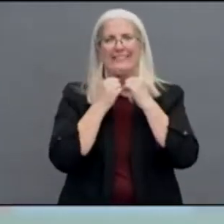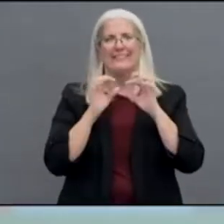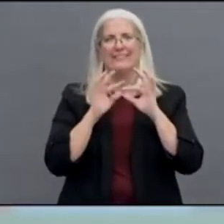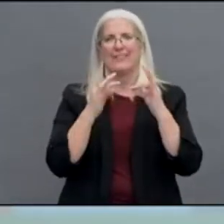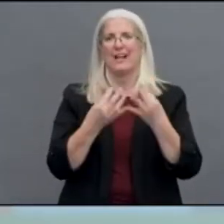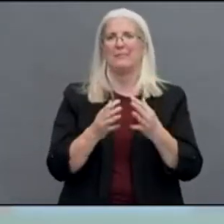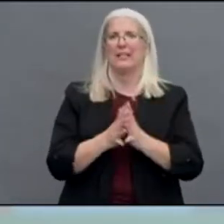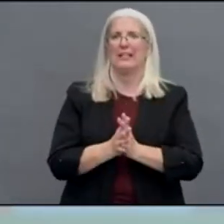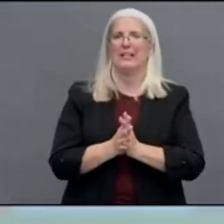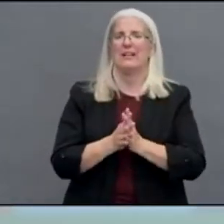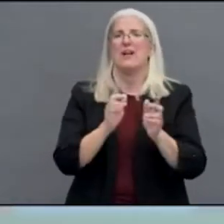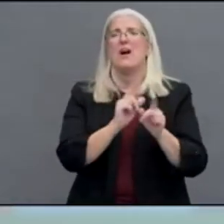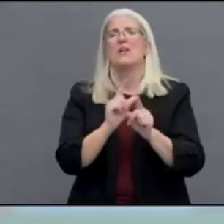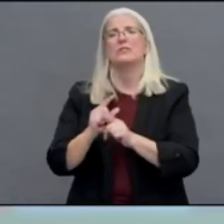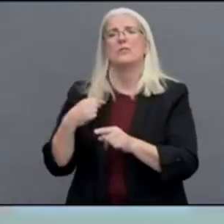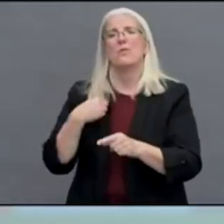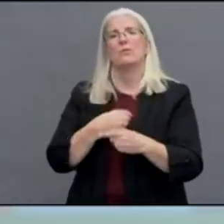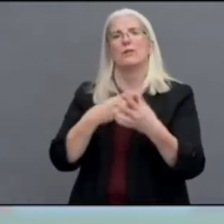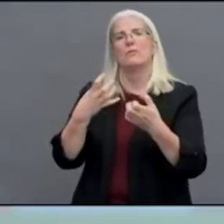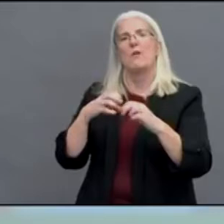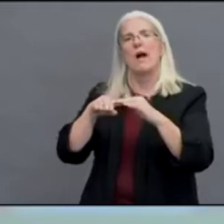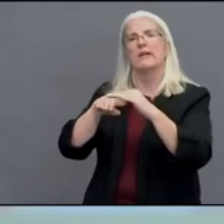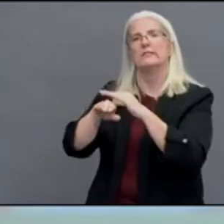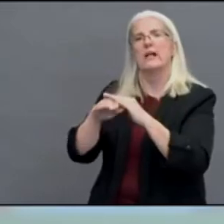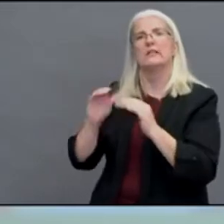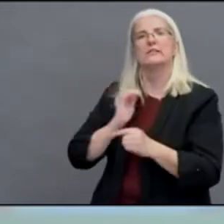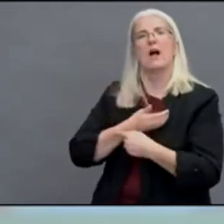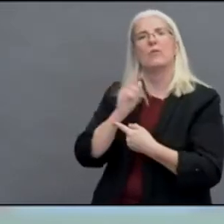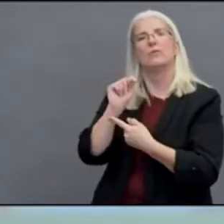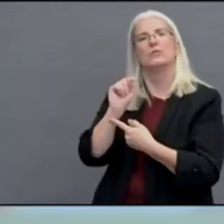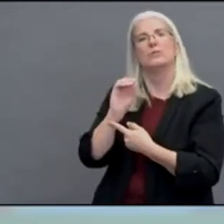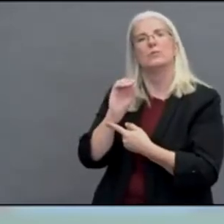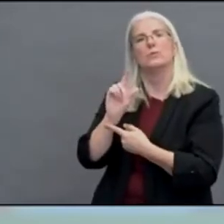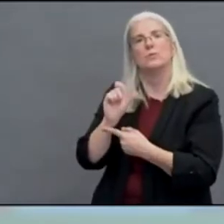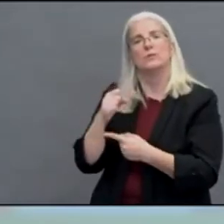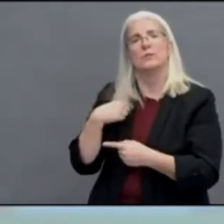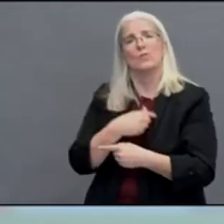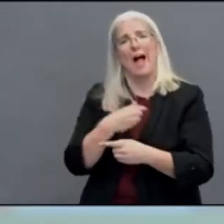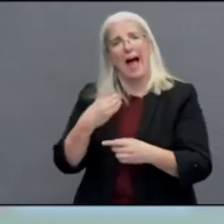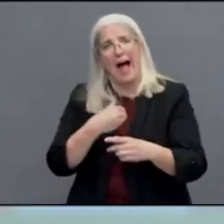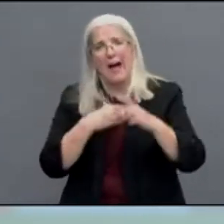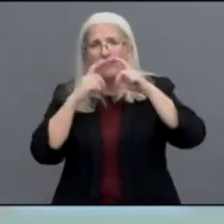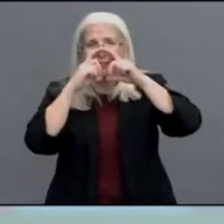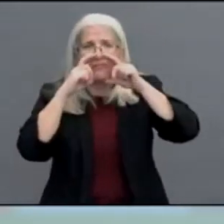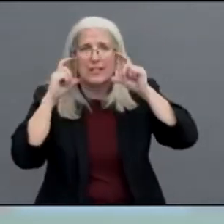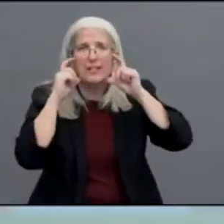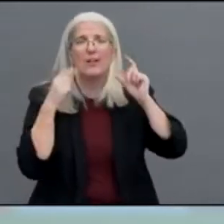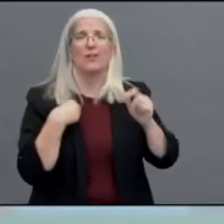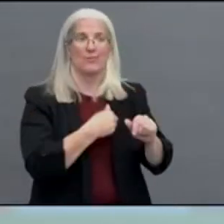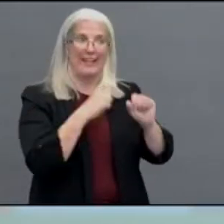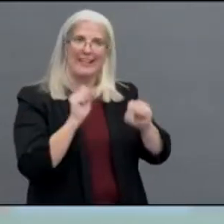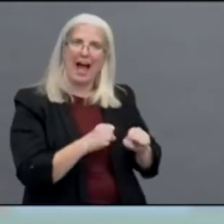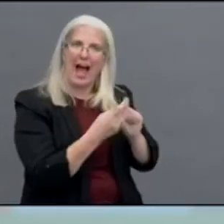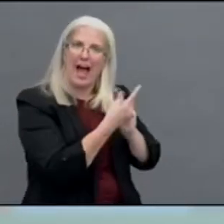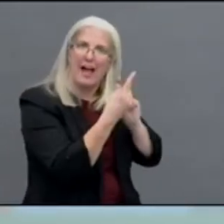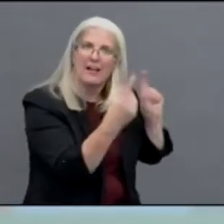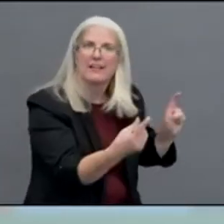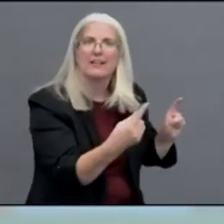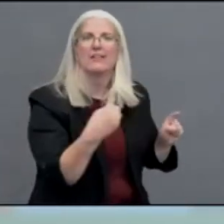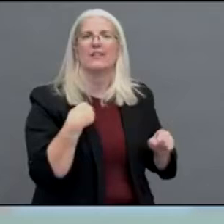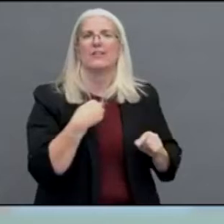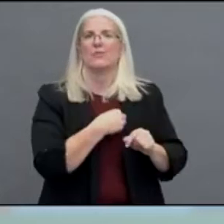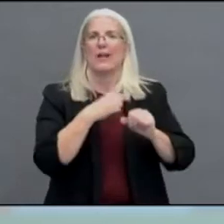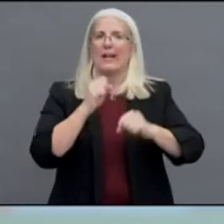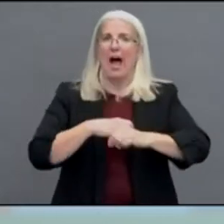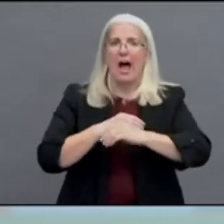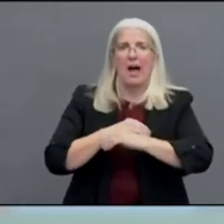that we have right now, face covering, social distancing, our online avenues, Zoom, FaceTime. Let's utilize